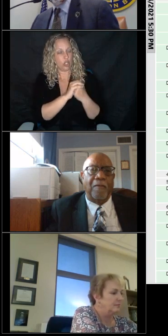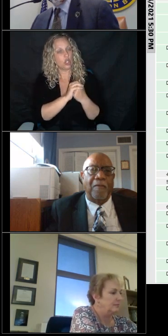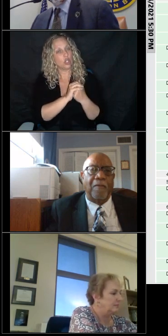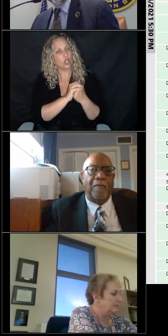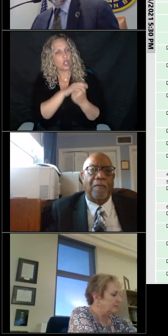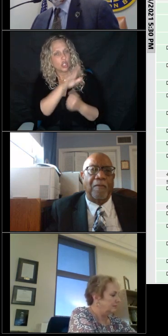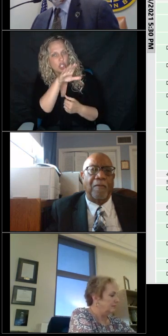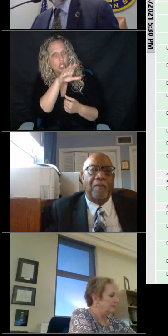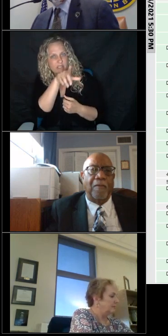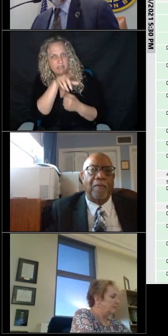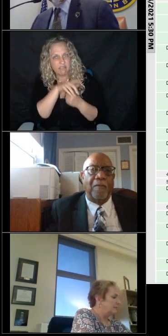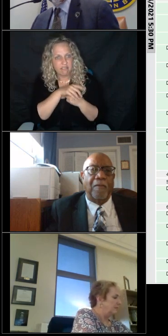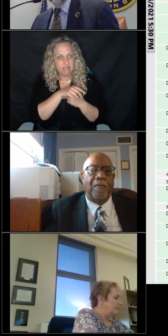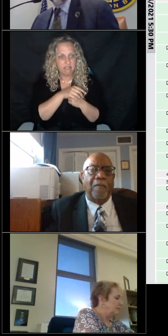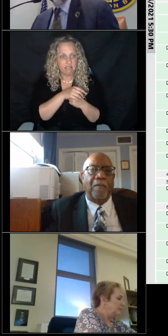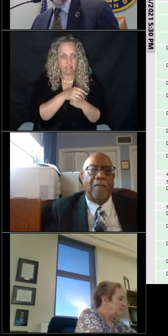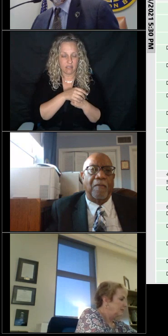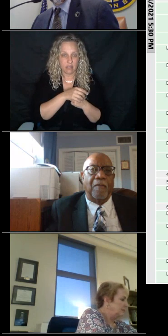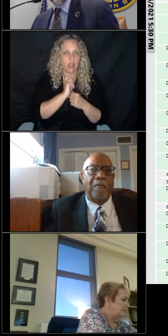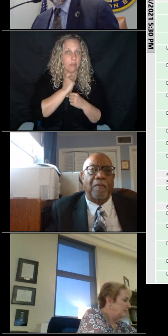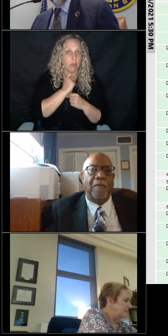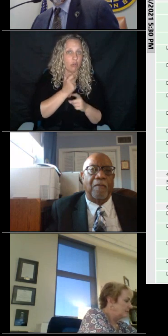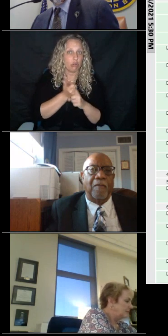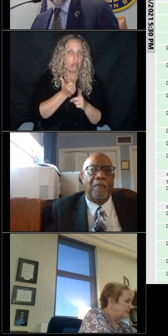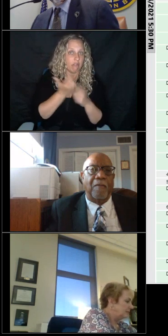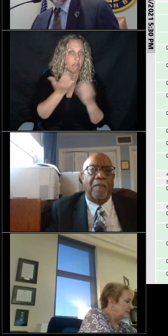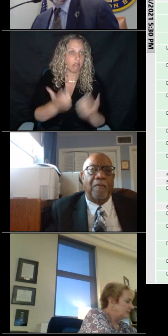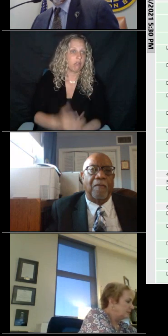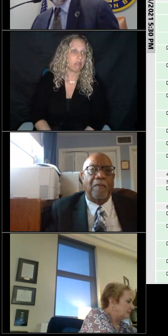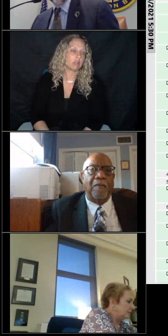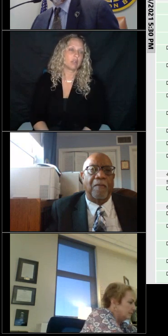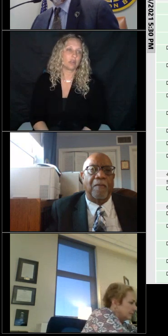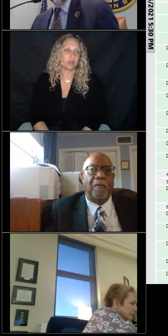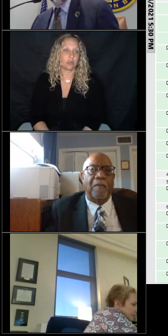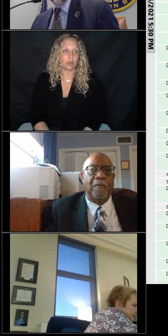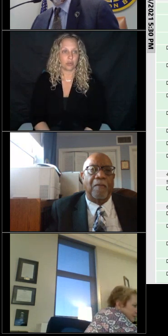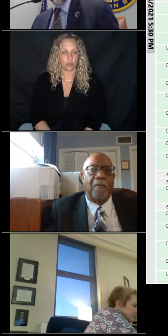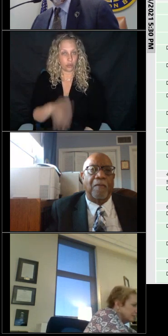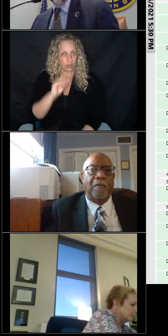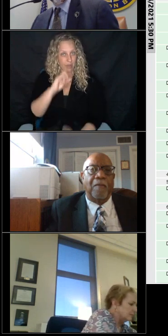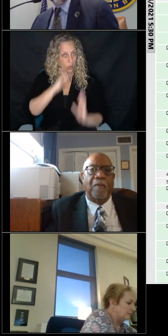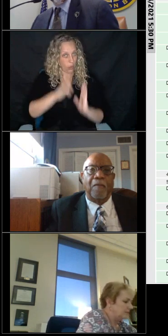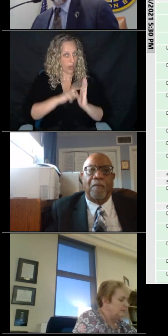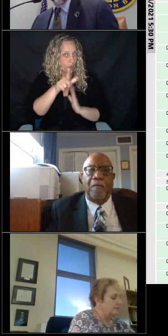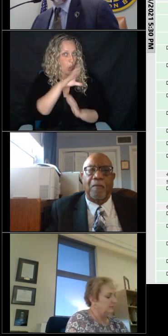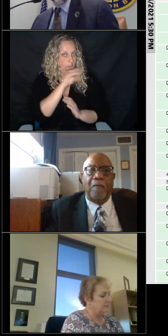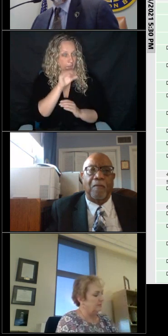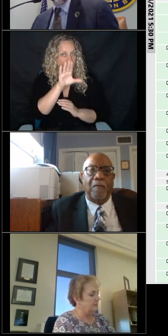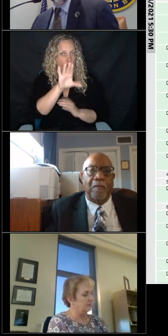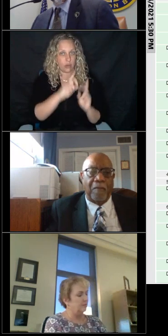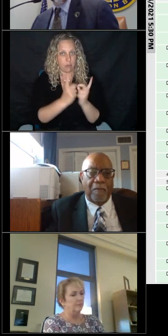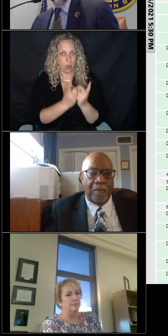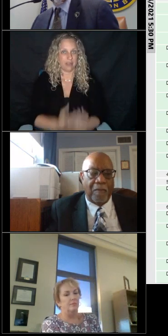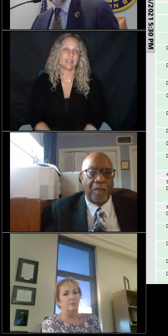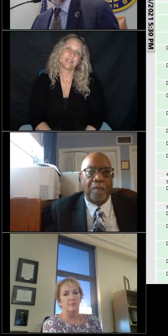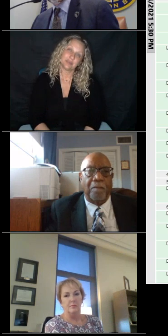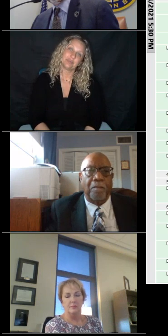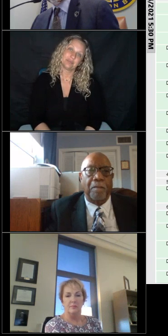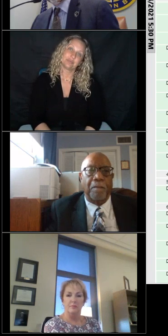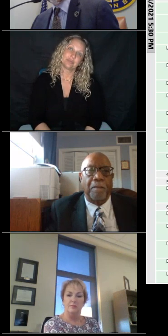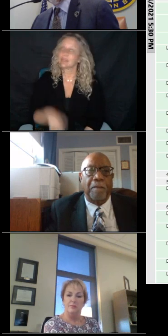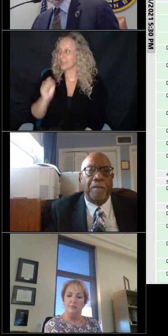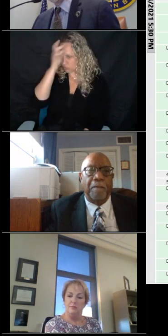Chief, if you'd unmute, we can recognize you and your department.